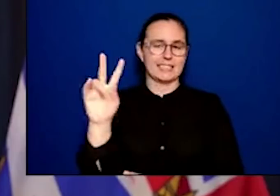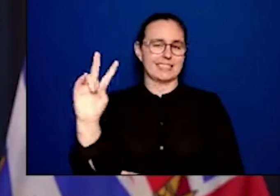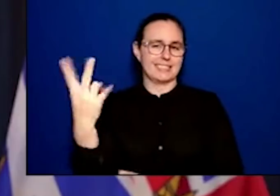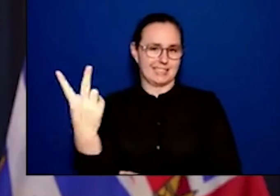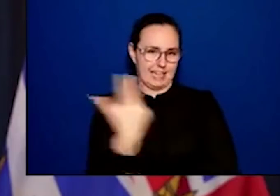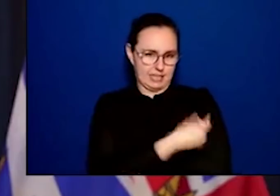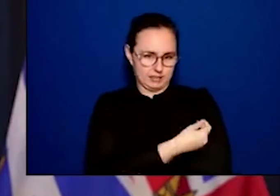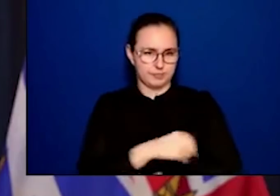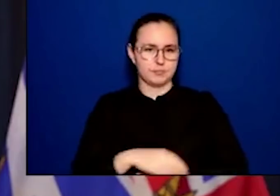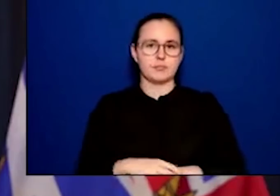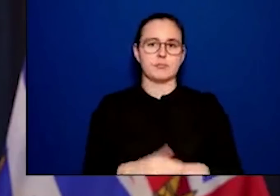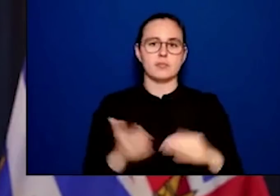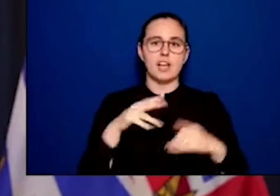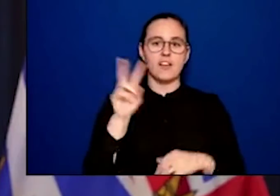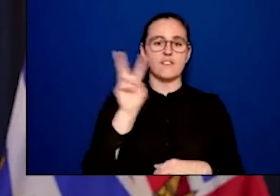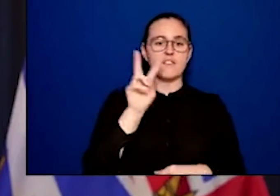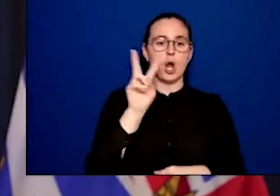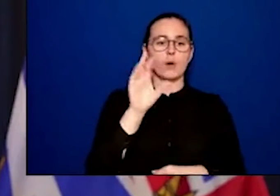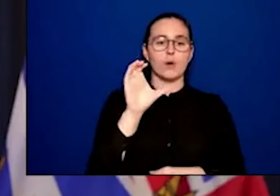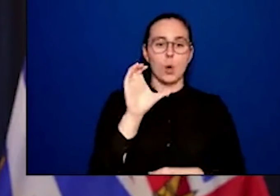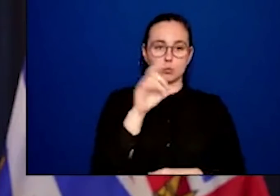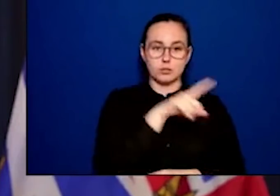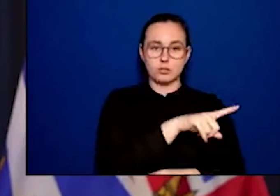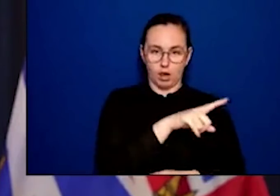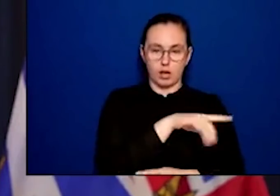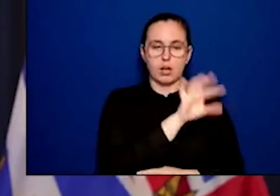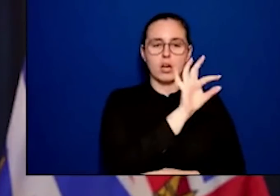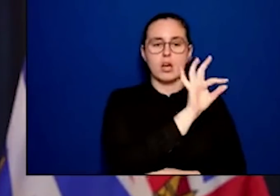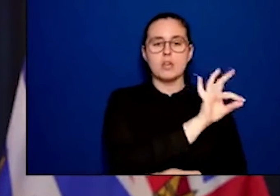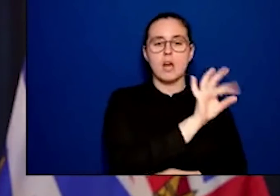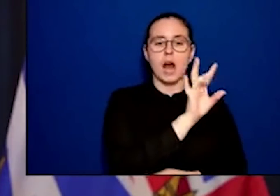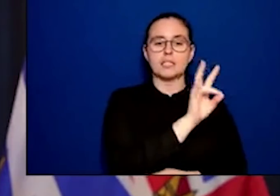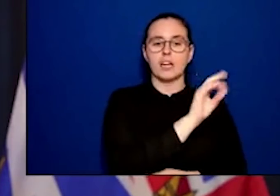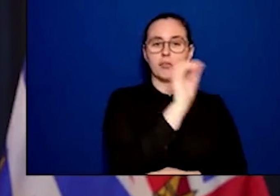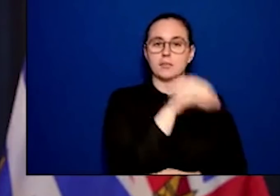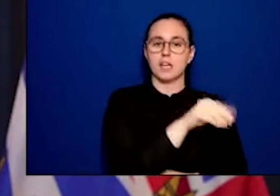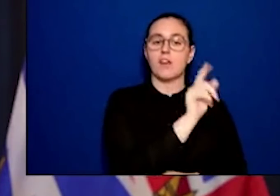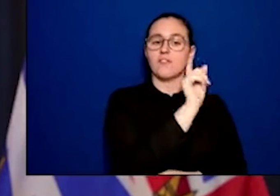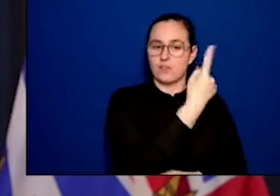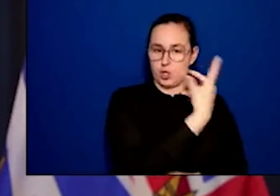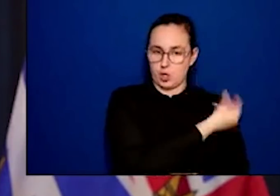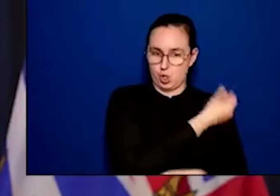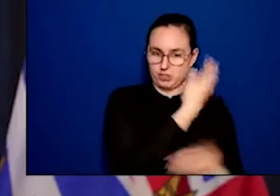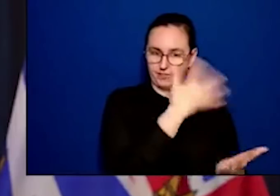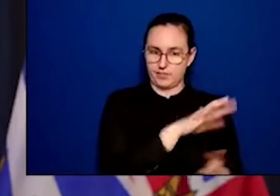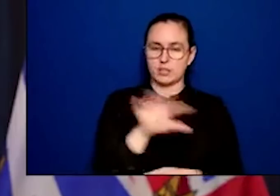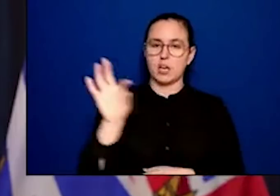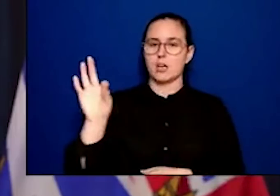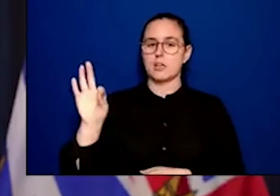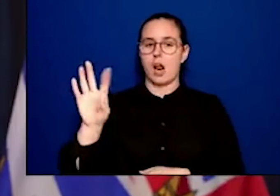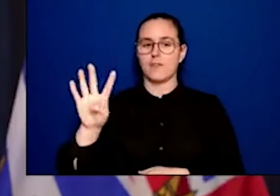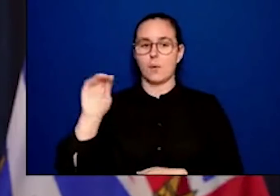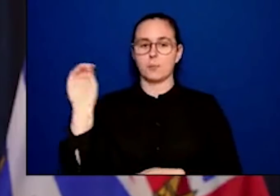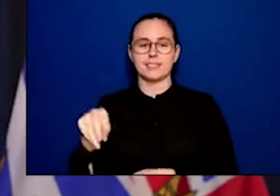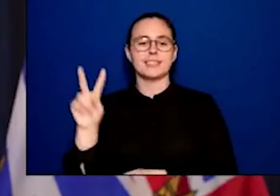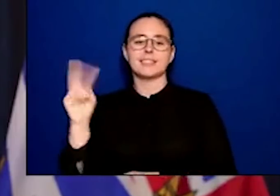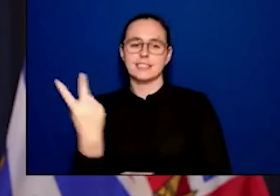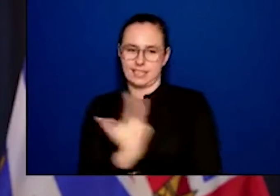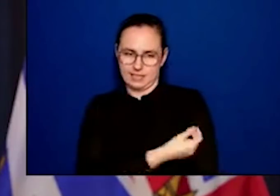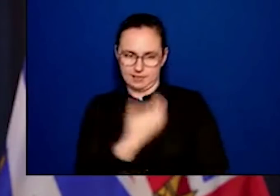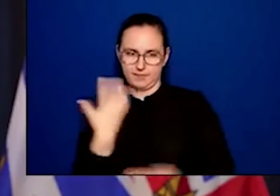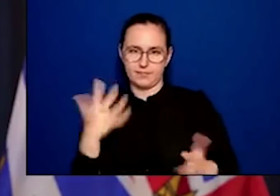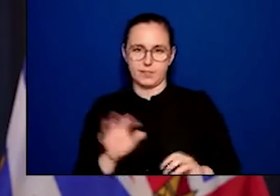Coastal Health, 97% have received a first dose, and 94% have received a second. On Vancouver